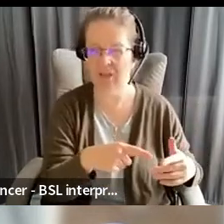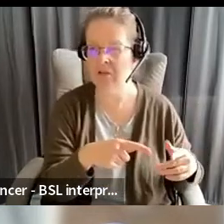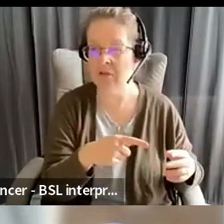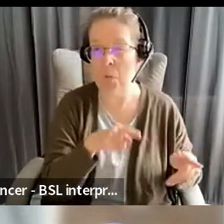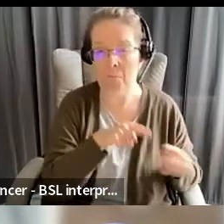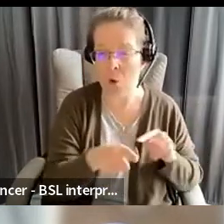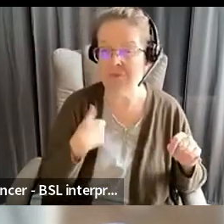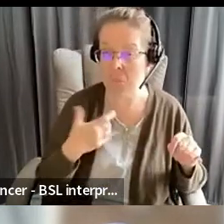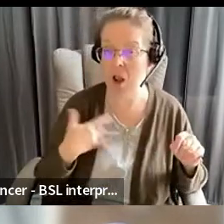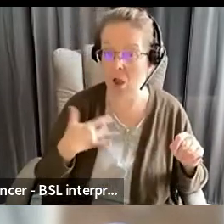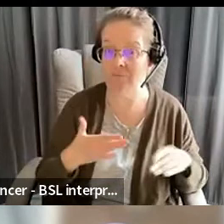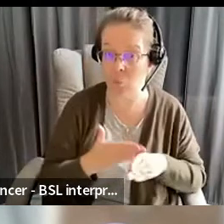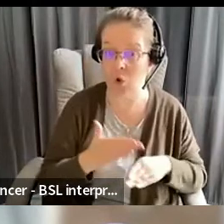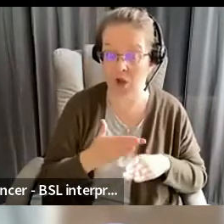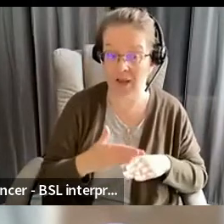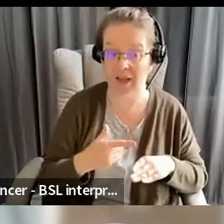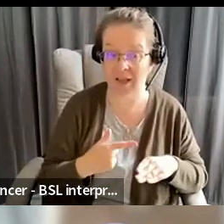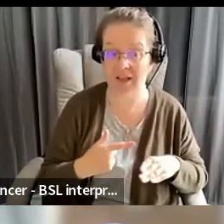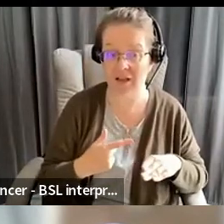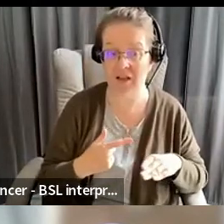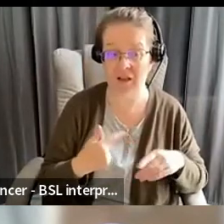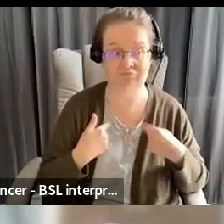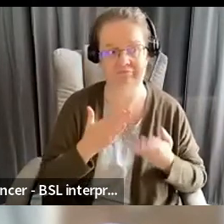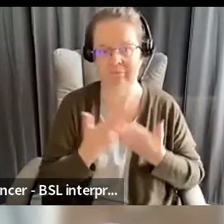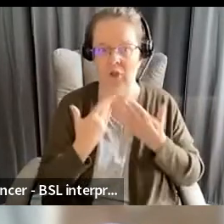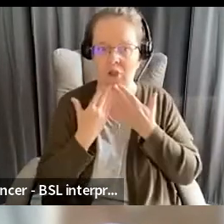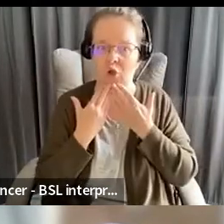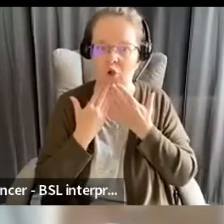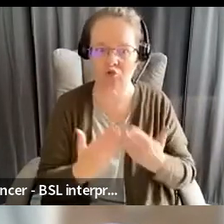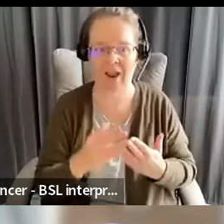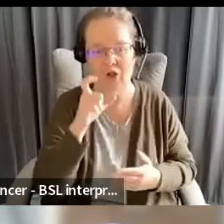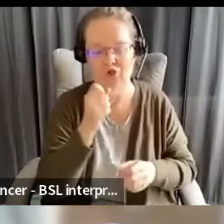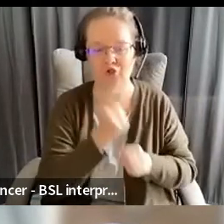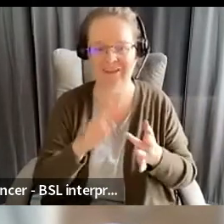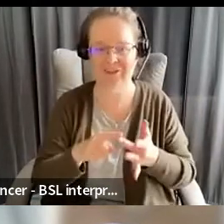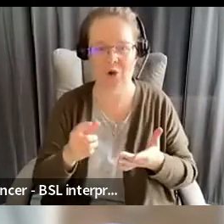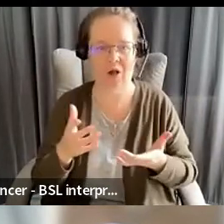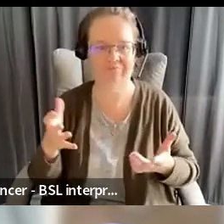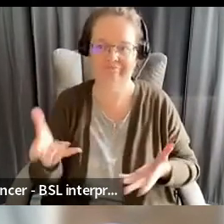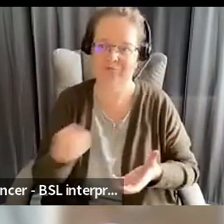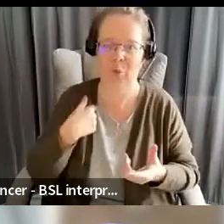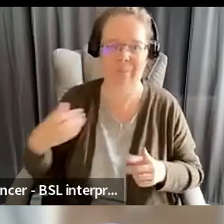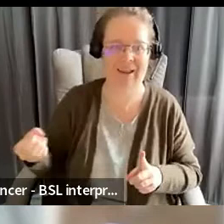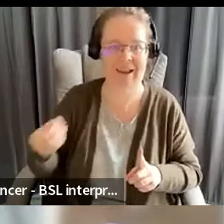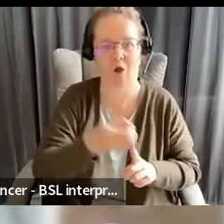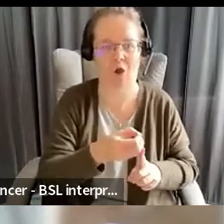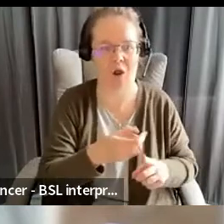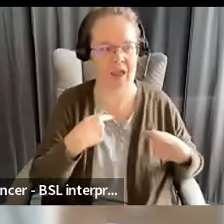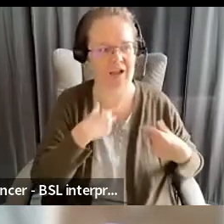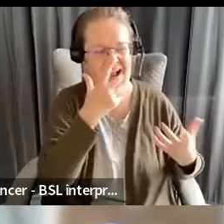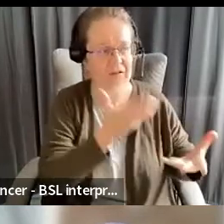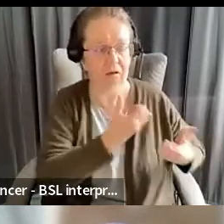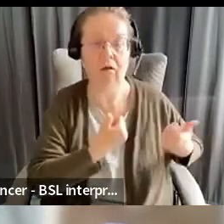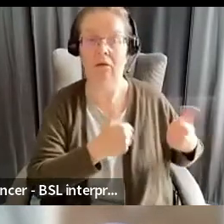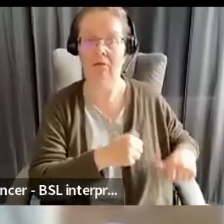really. And I was very grateful that CGI took me on, and even more that I was able to receive